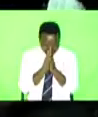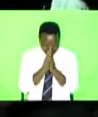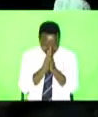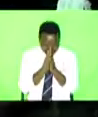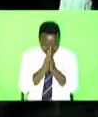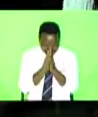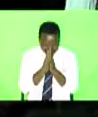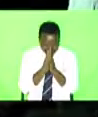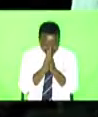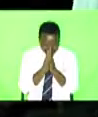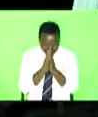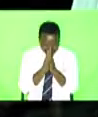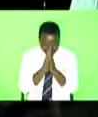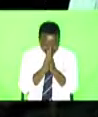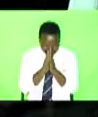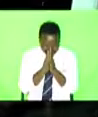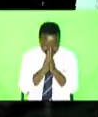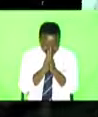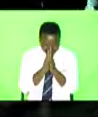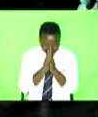Massandero.